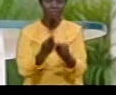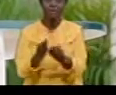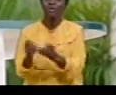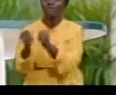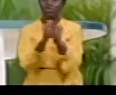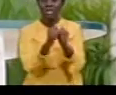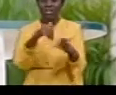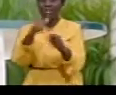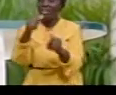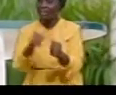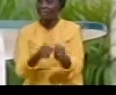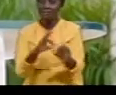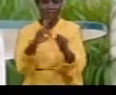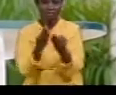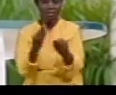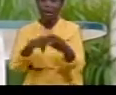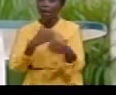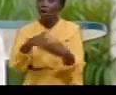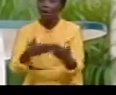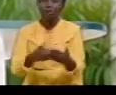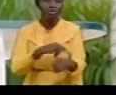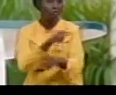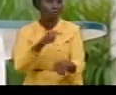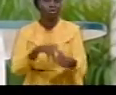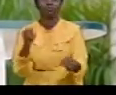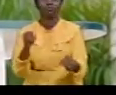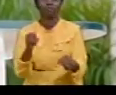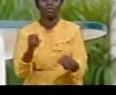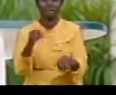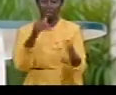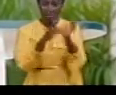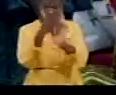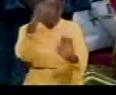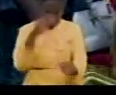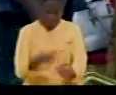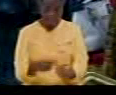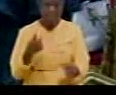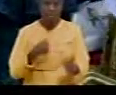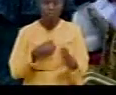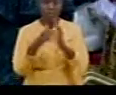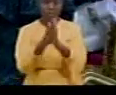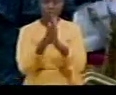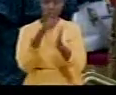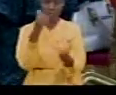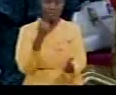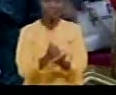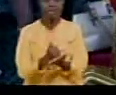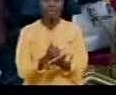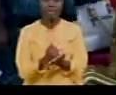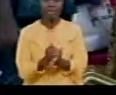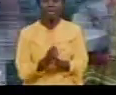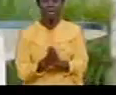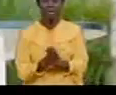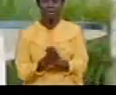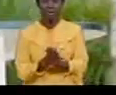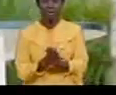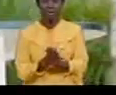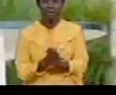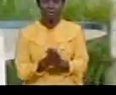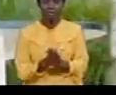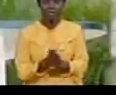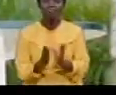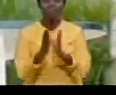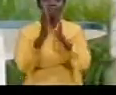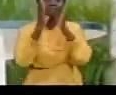And the Lord is doing it. In Jesus' name, we pray. A